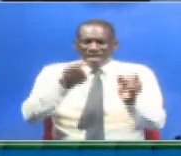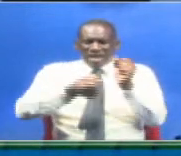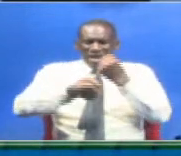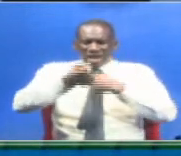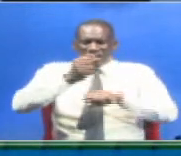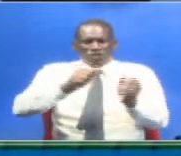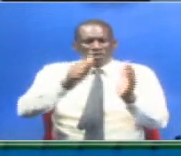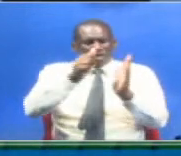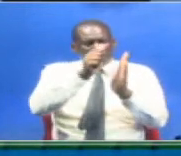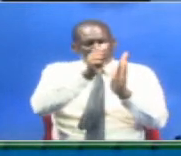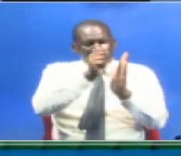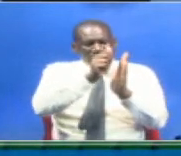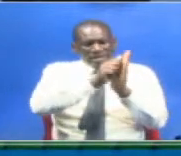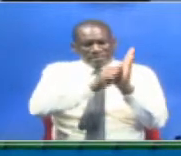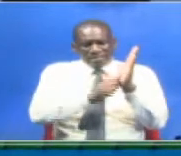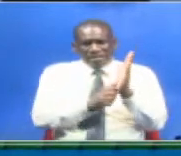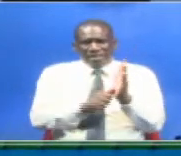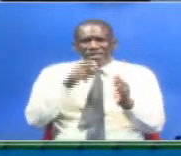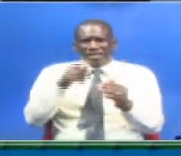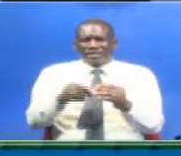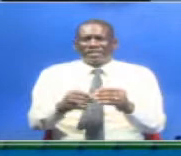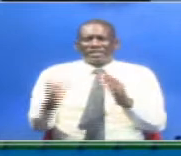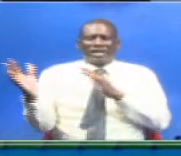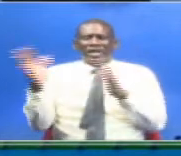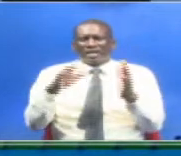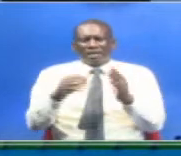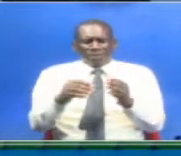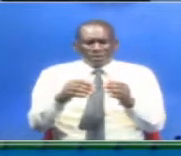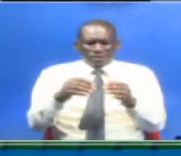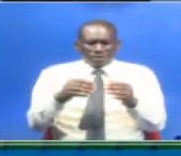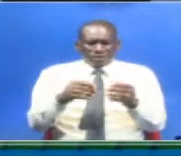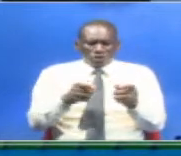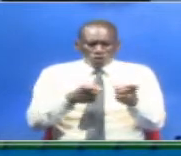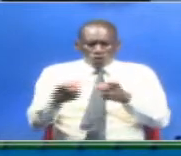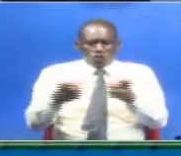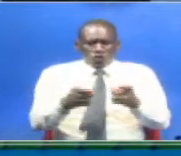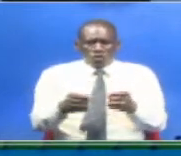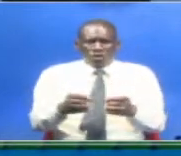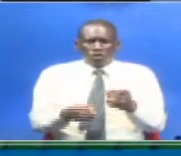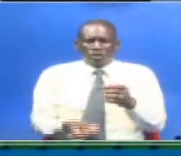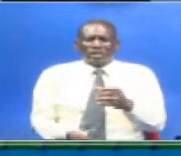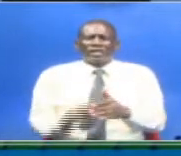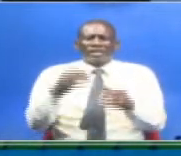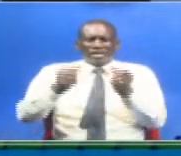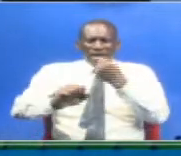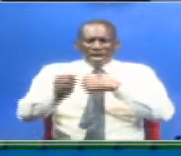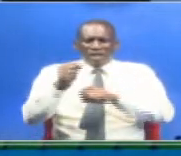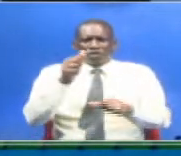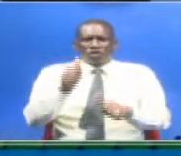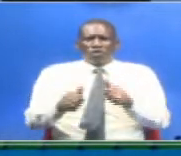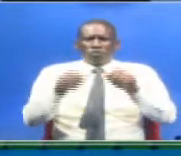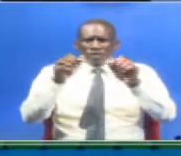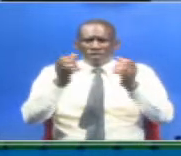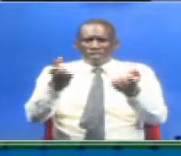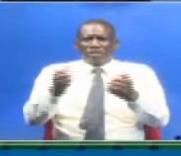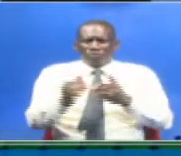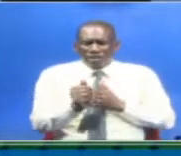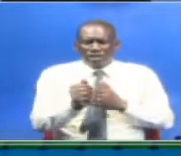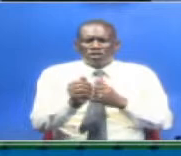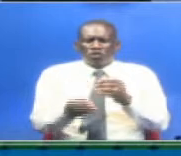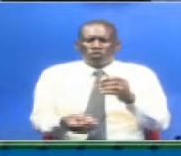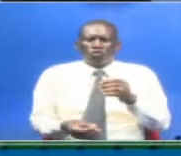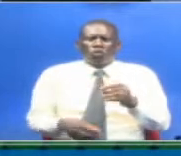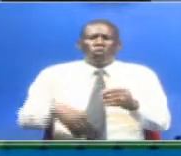VCMs can contribute to climate mitigation by disincentivizing actions that would otherwise lead to higher emissions or